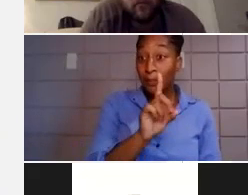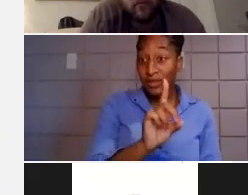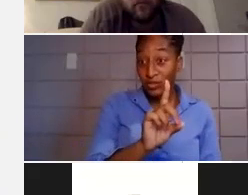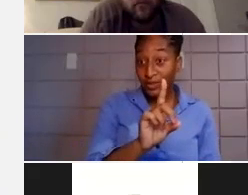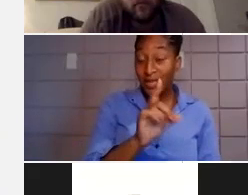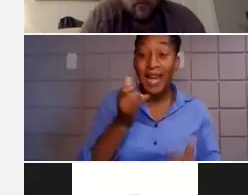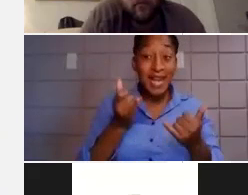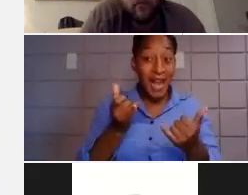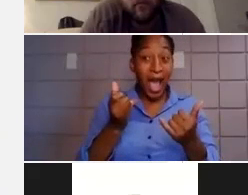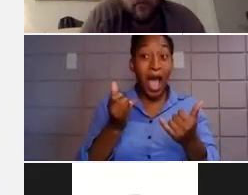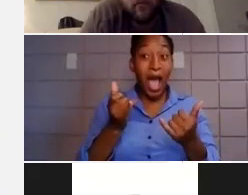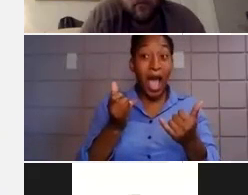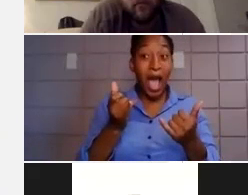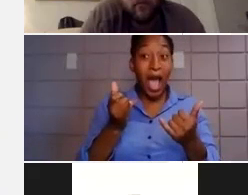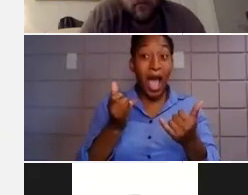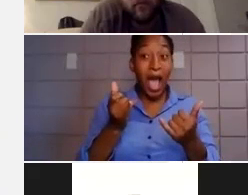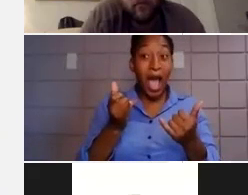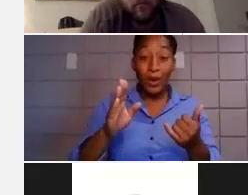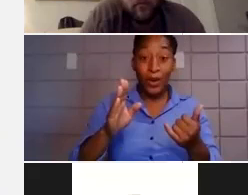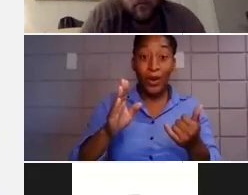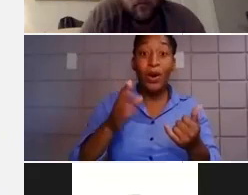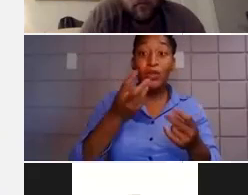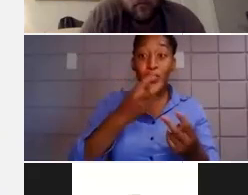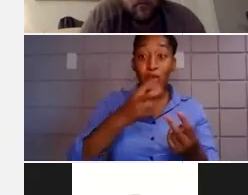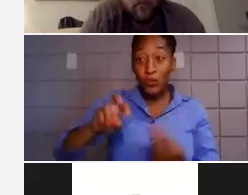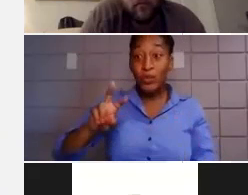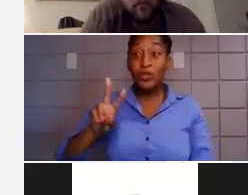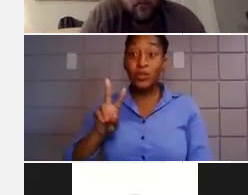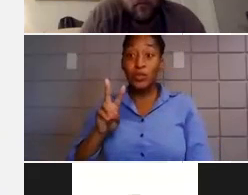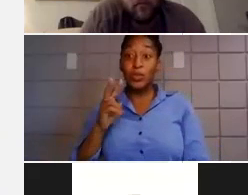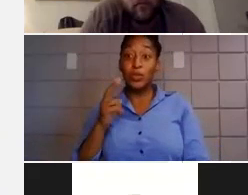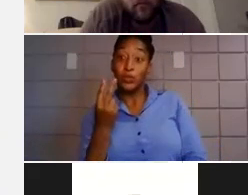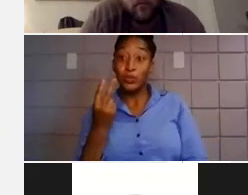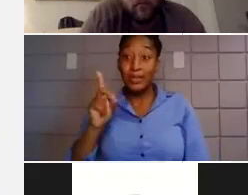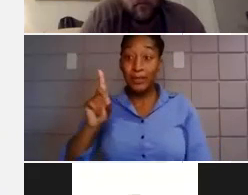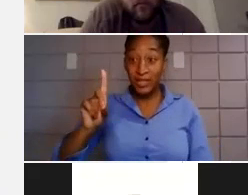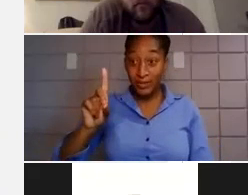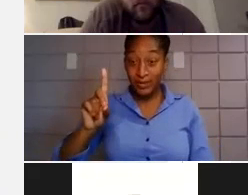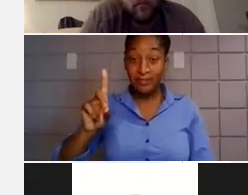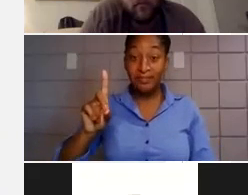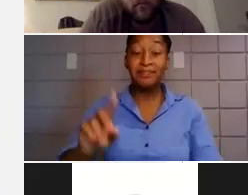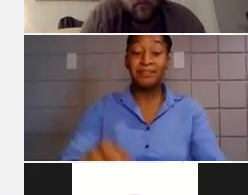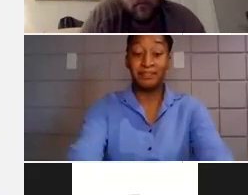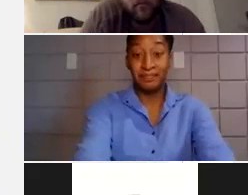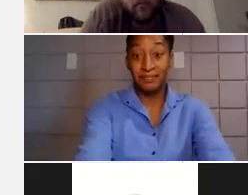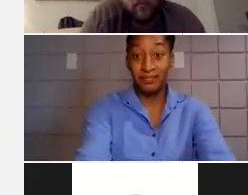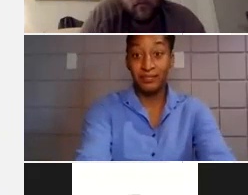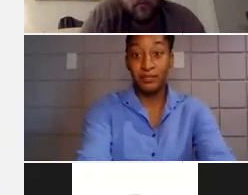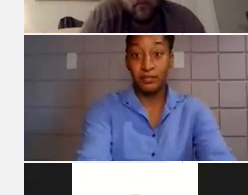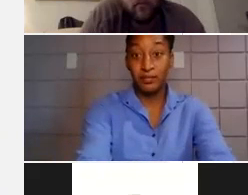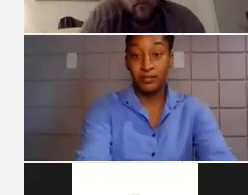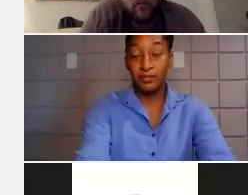extend that and say, well, what if our object is moving in two dimensions? Okay. And